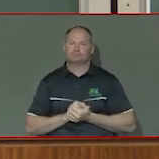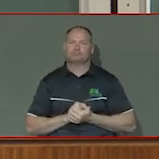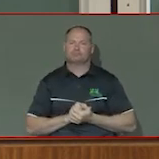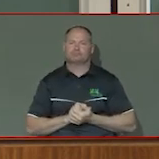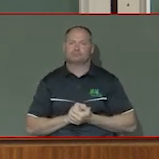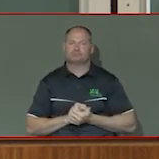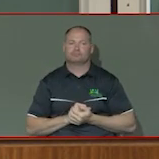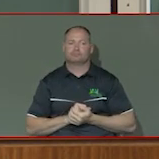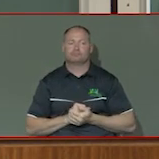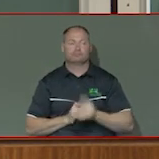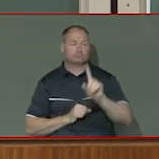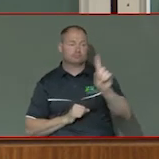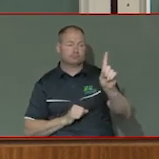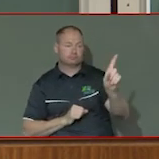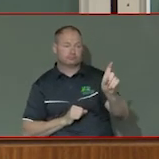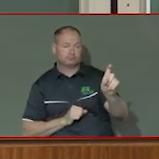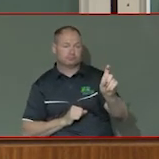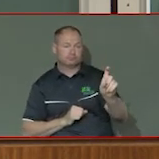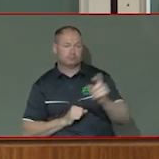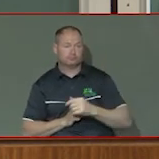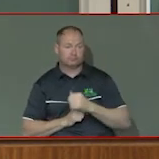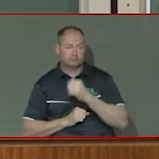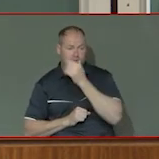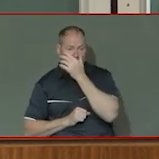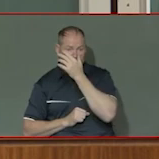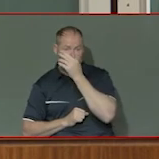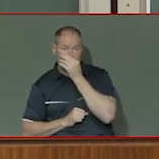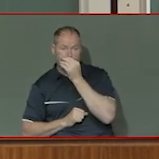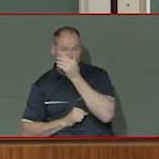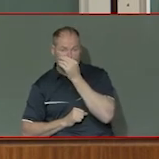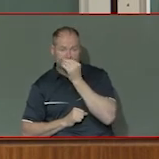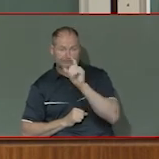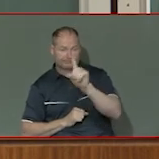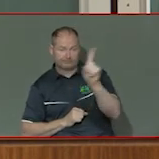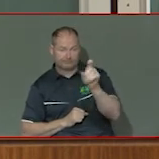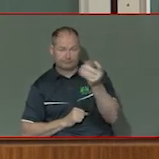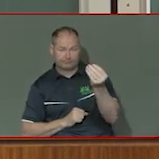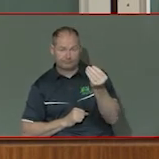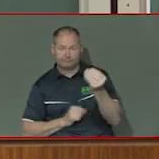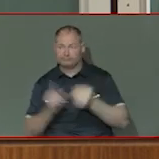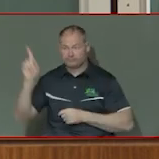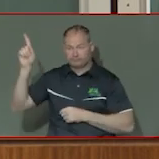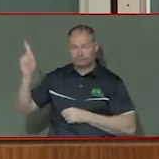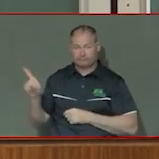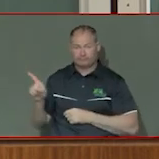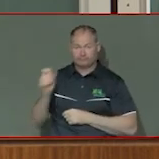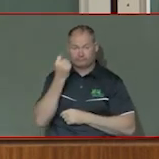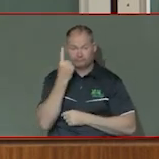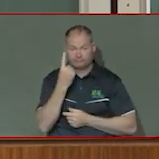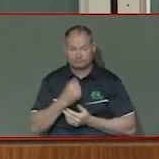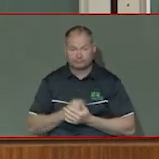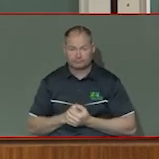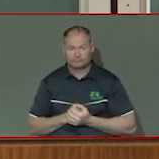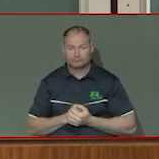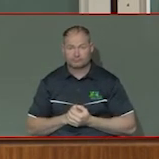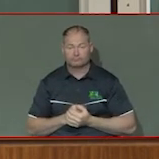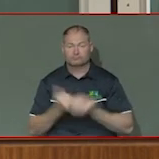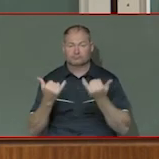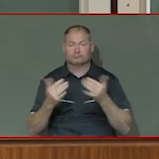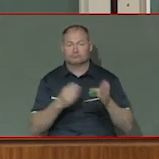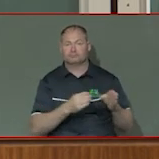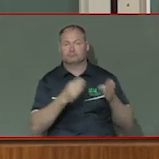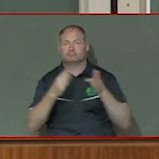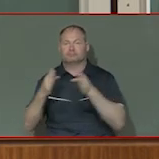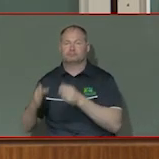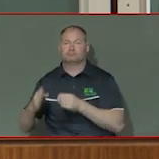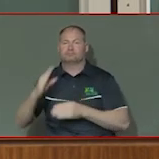You want to ask a question? Would you like to answer? Do you understand that? Right, people, let's look at the